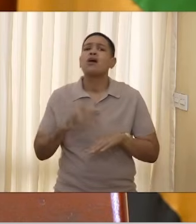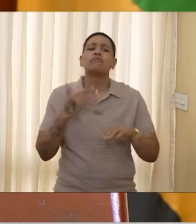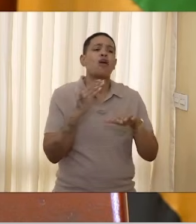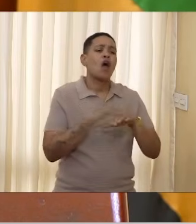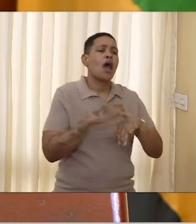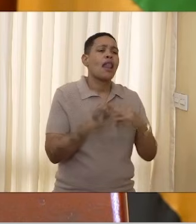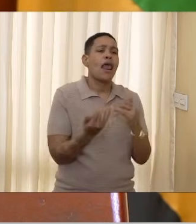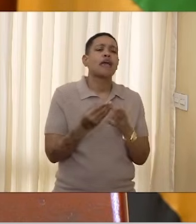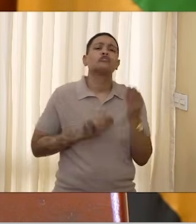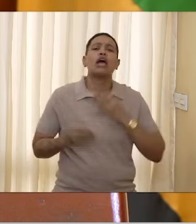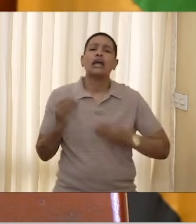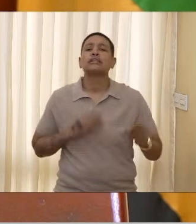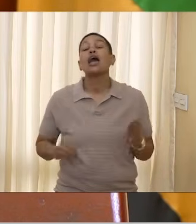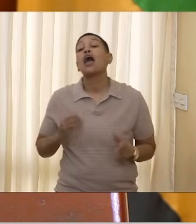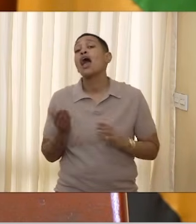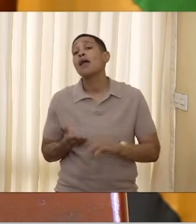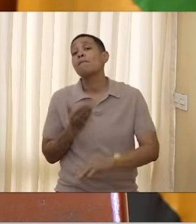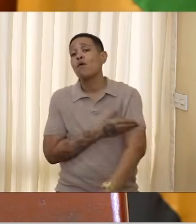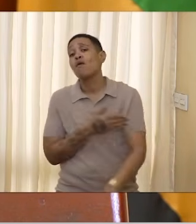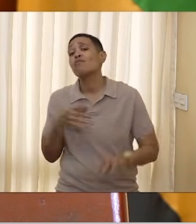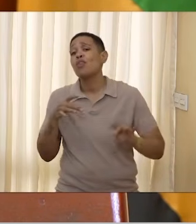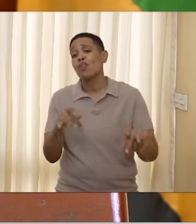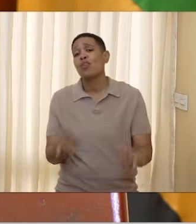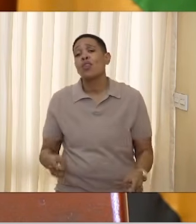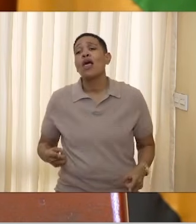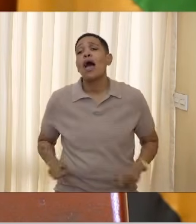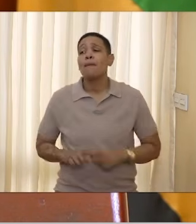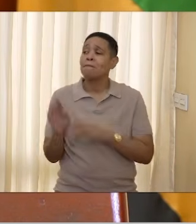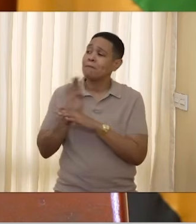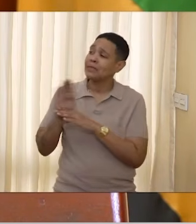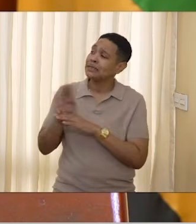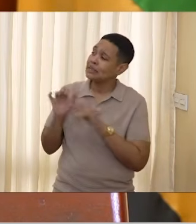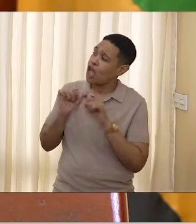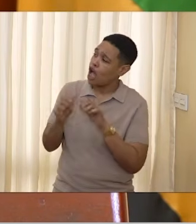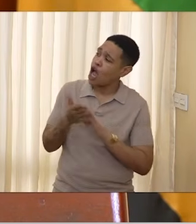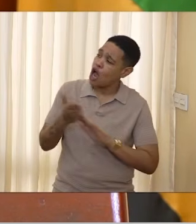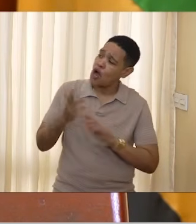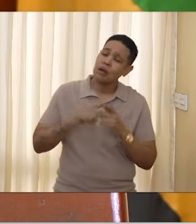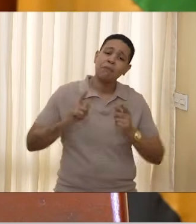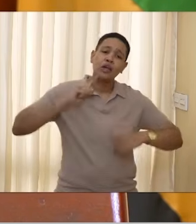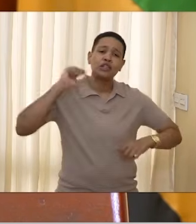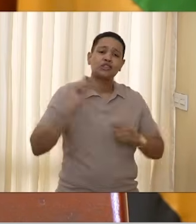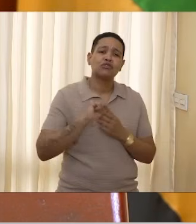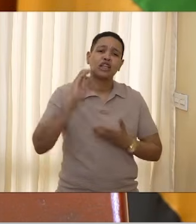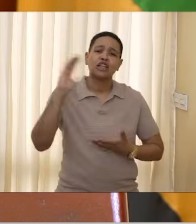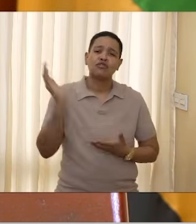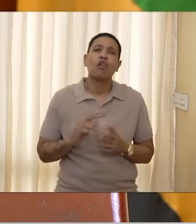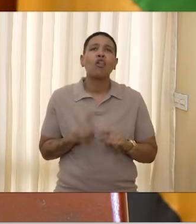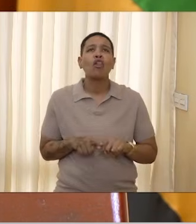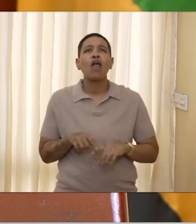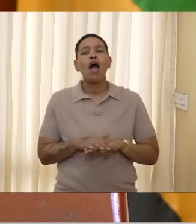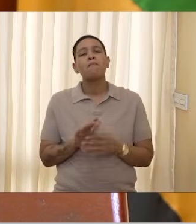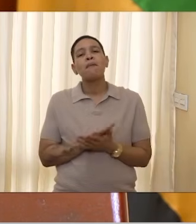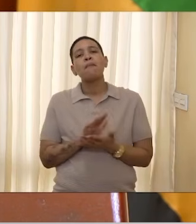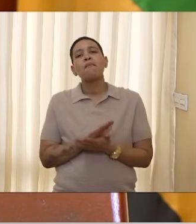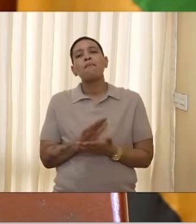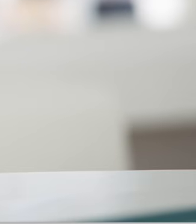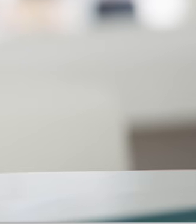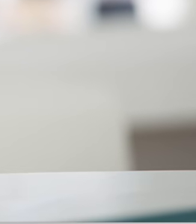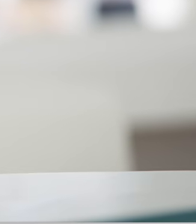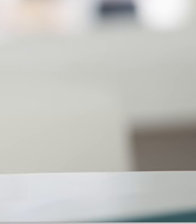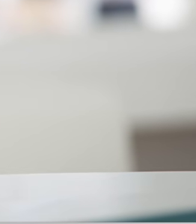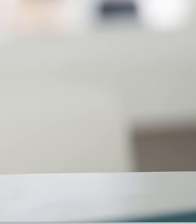transactions, improve efficiency, business continuity, and reduce reliance on paper-based